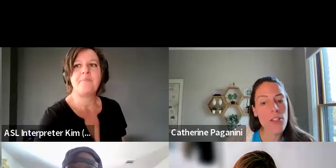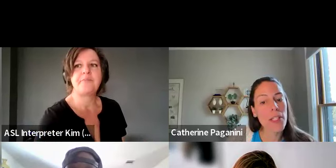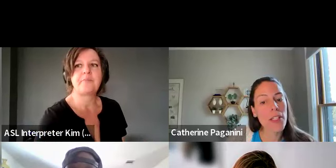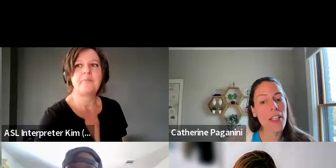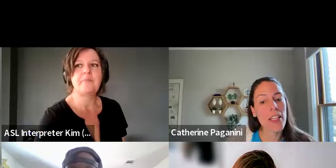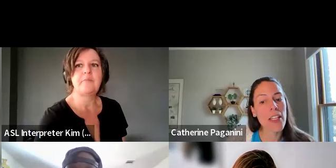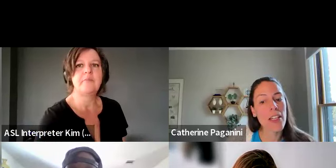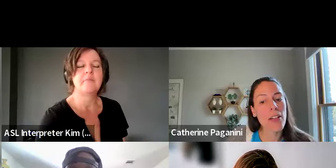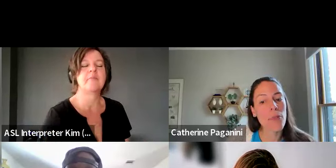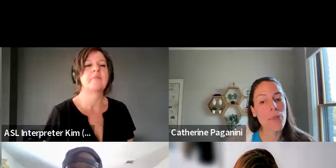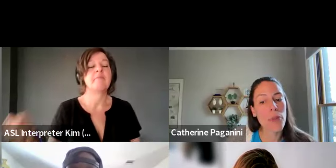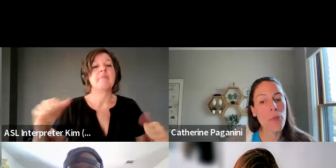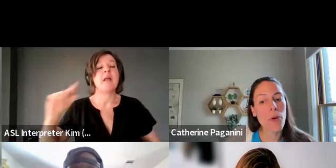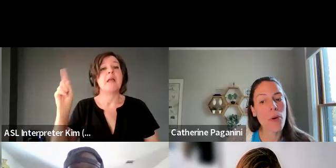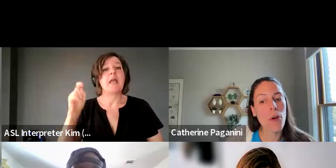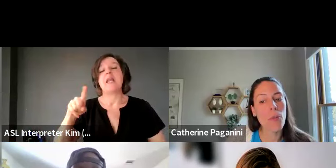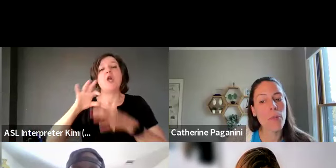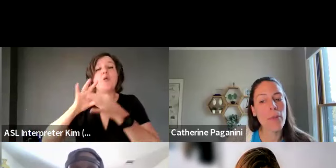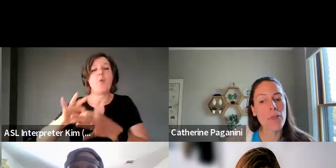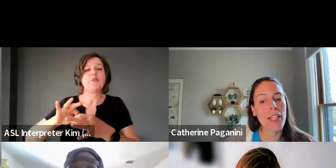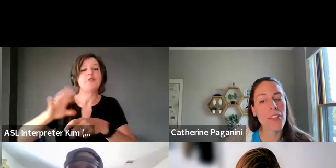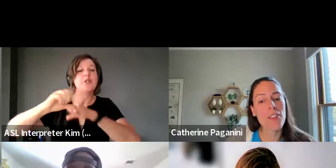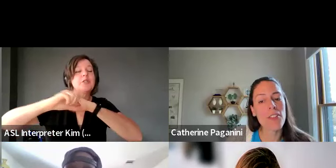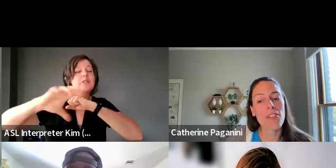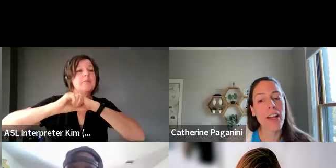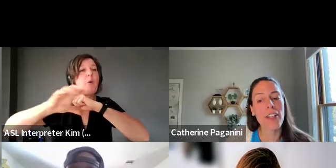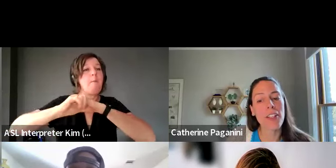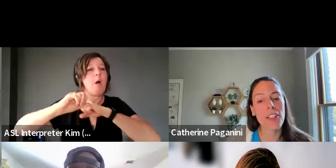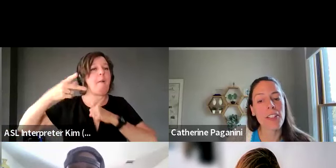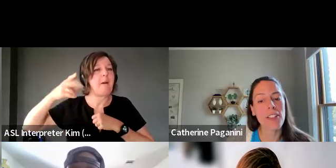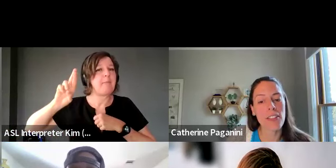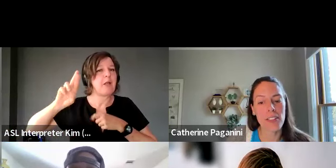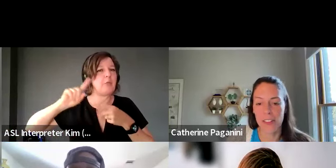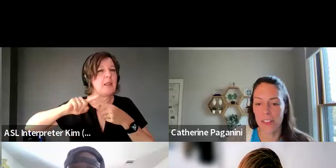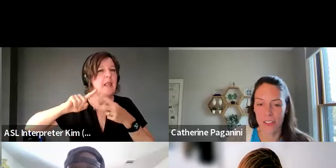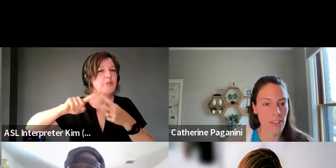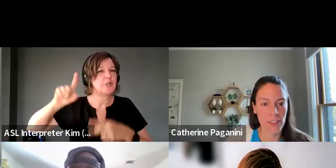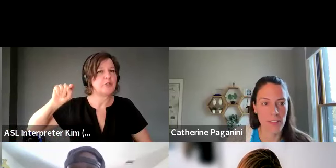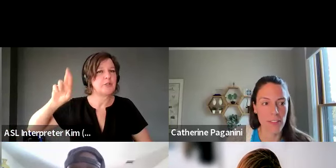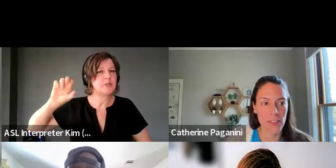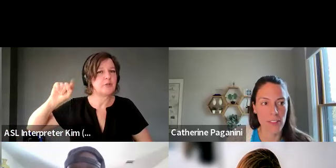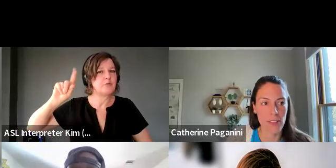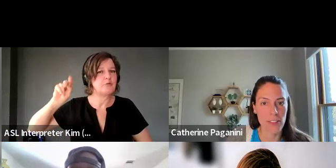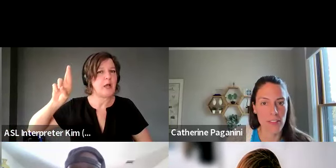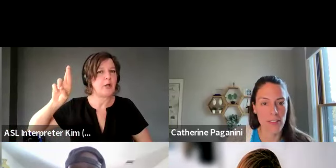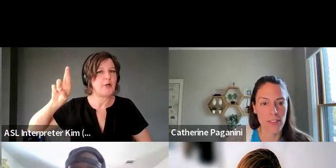Any questions regarding promo, public relations tracker?